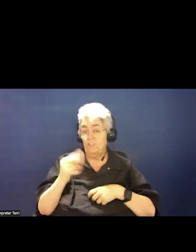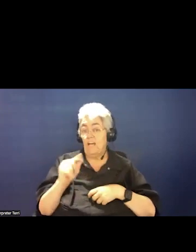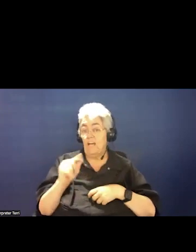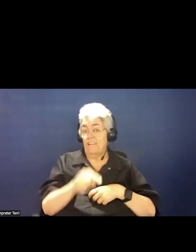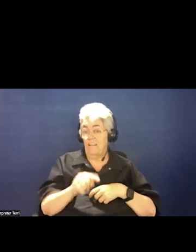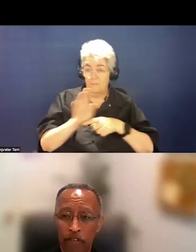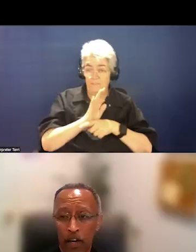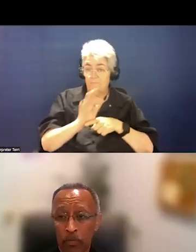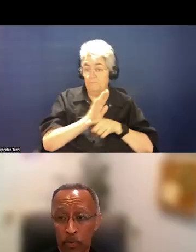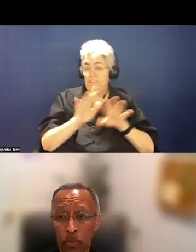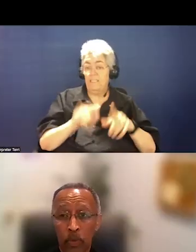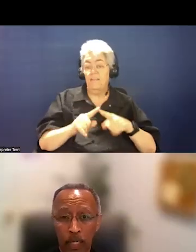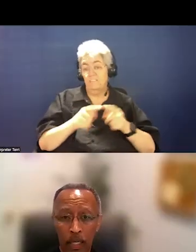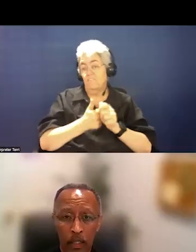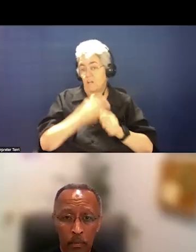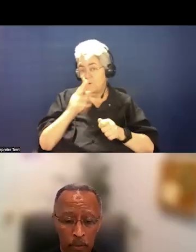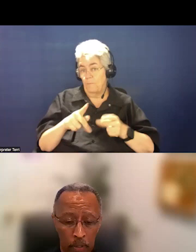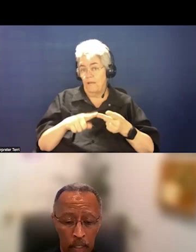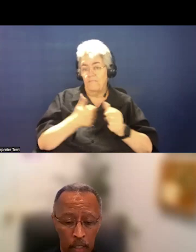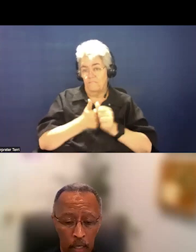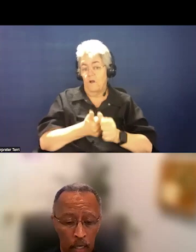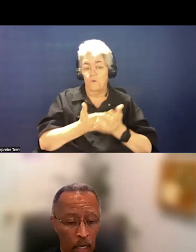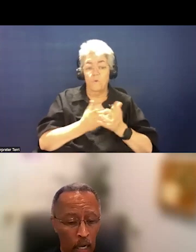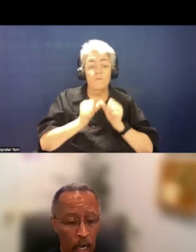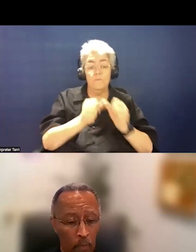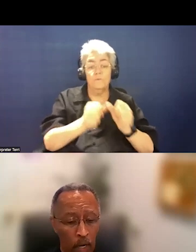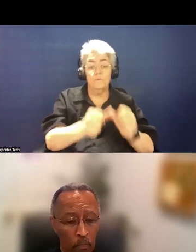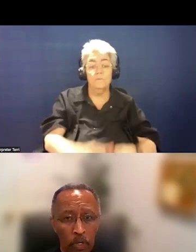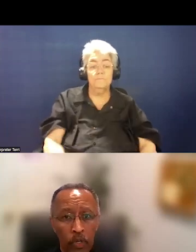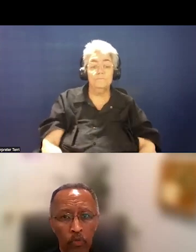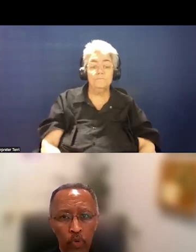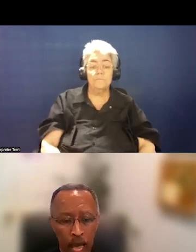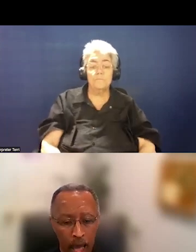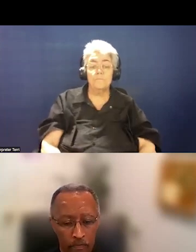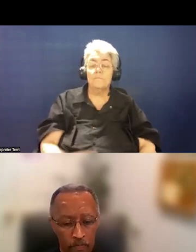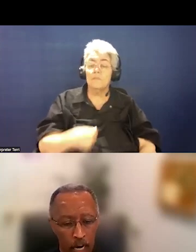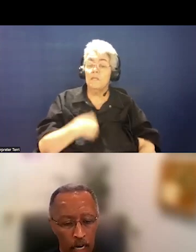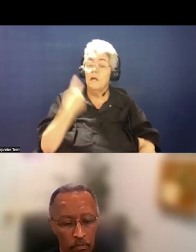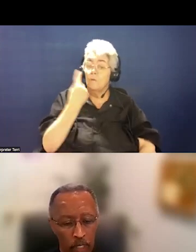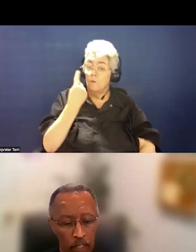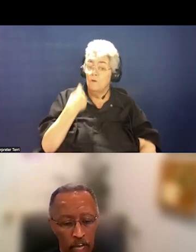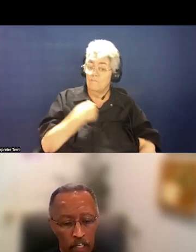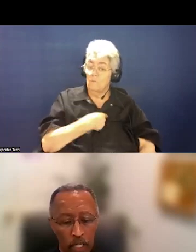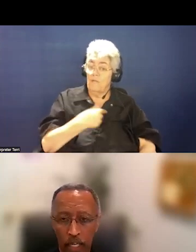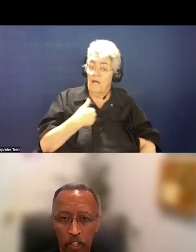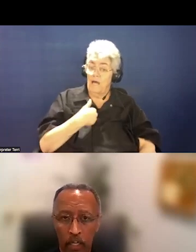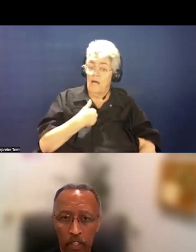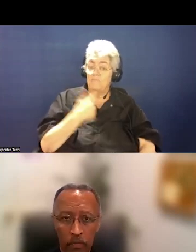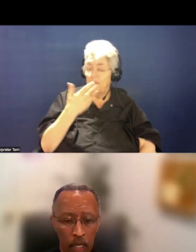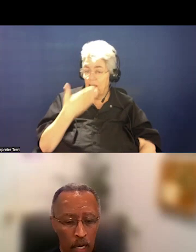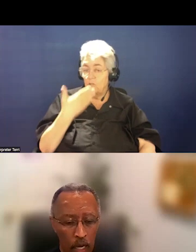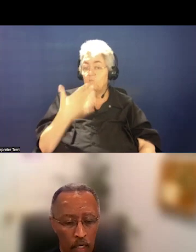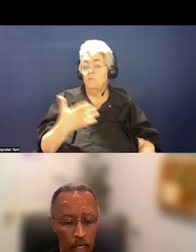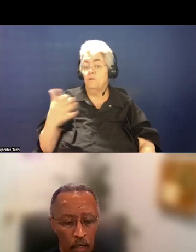is a follow-up and a follow-through component. Mm-hmm. I'm wondering if we have, and thank you again,